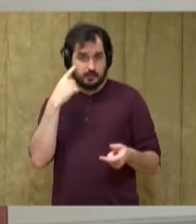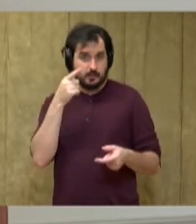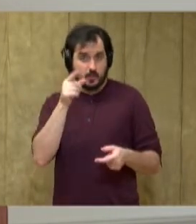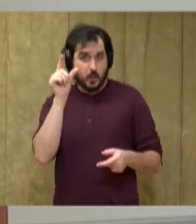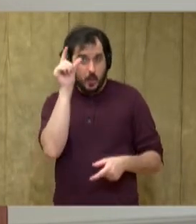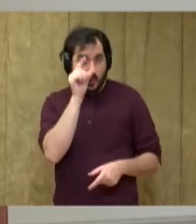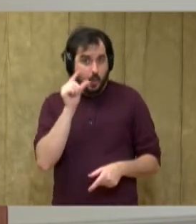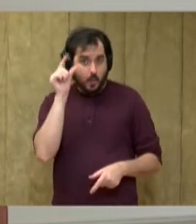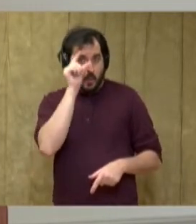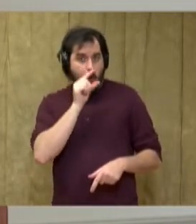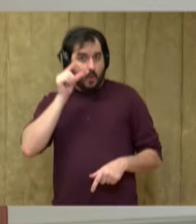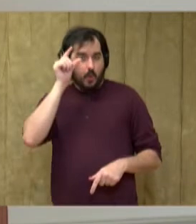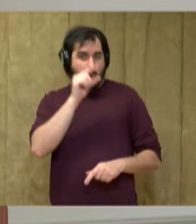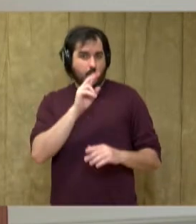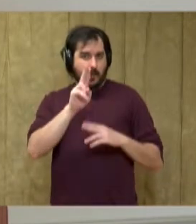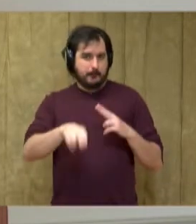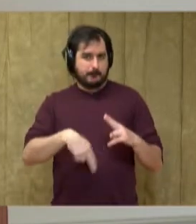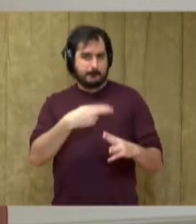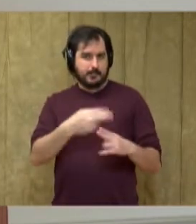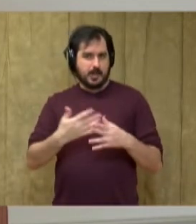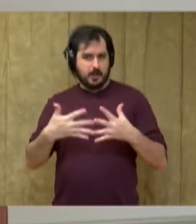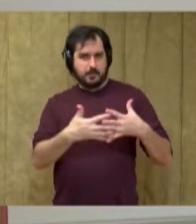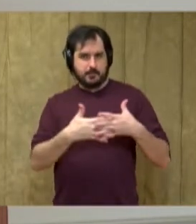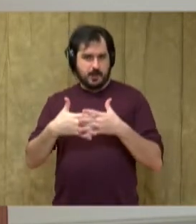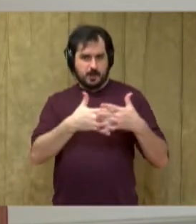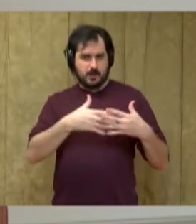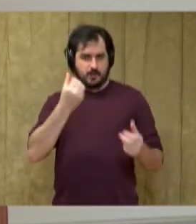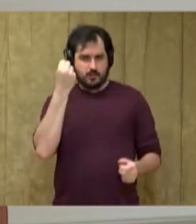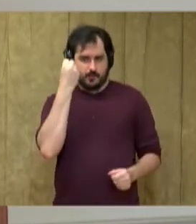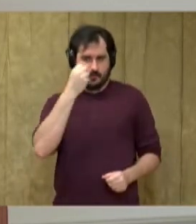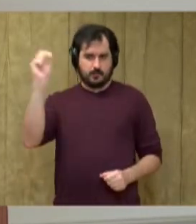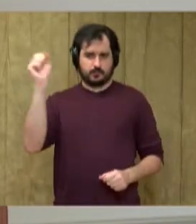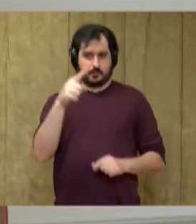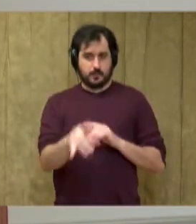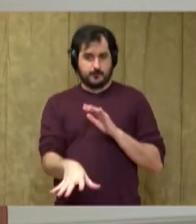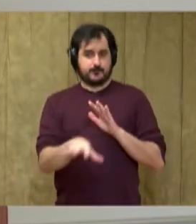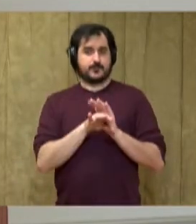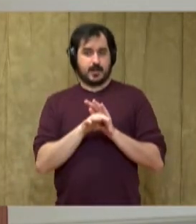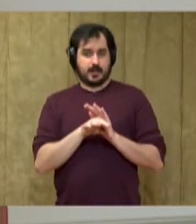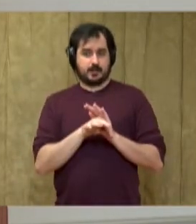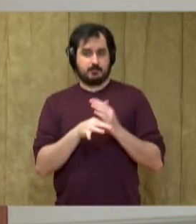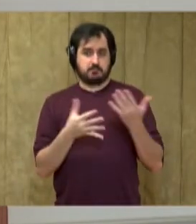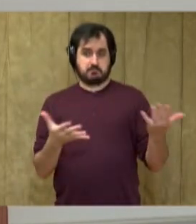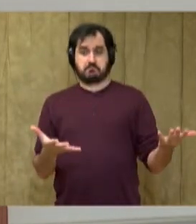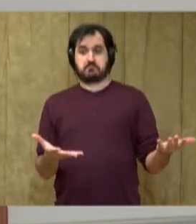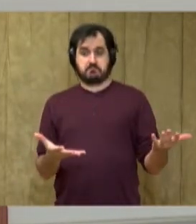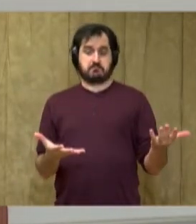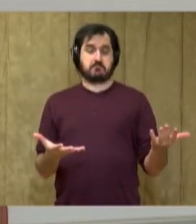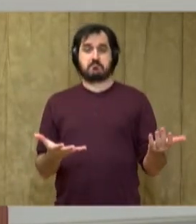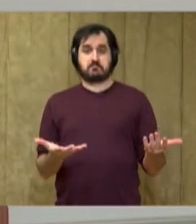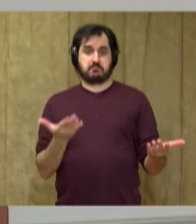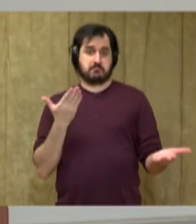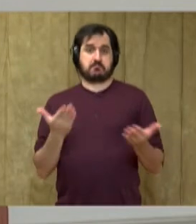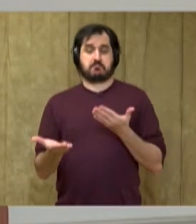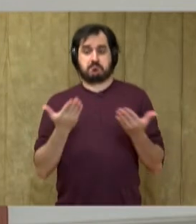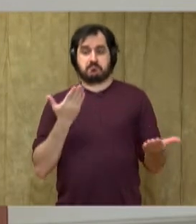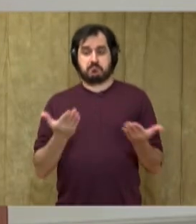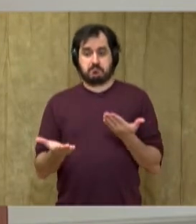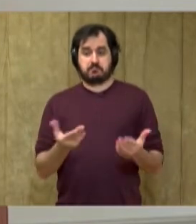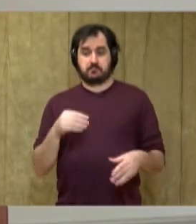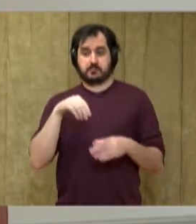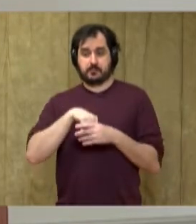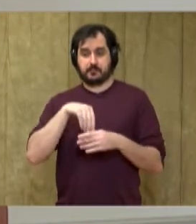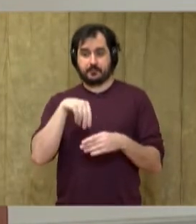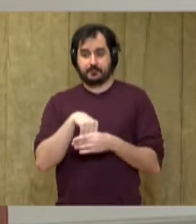Googled about the American Revolution, you might find this there? Yeah, it's probably in an encyclopedia or something